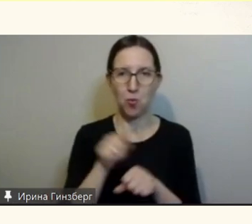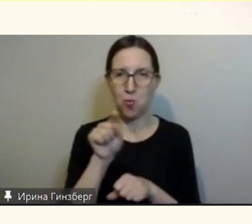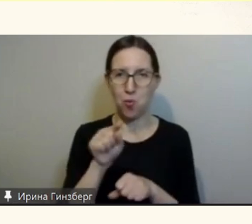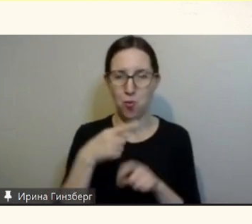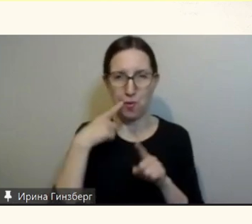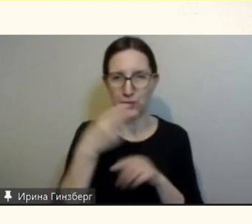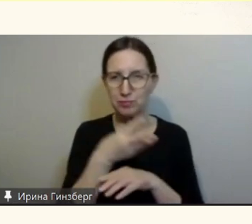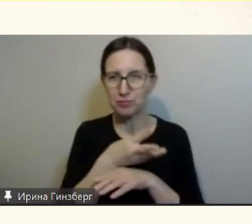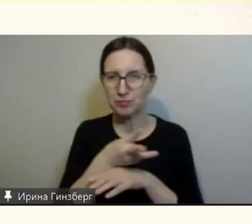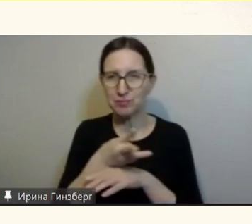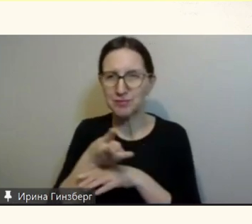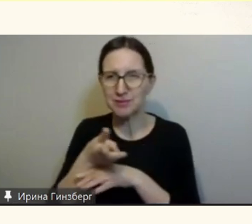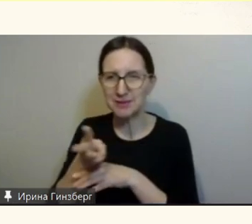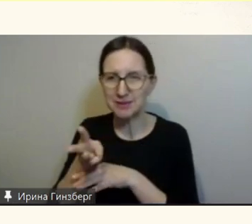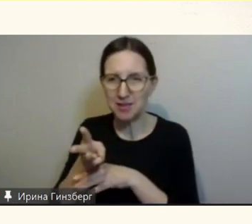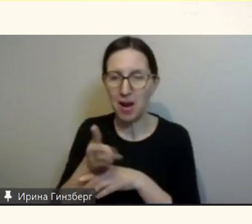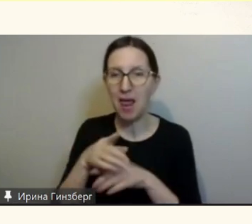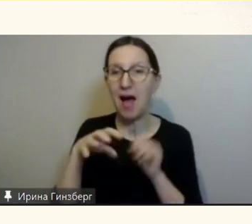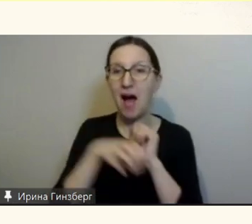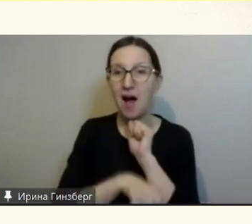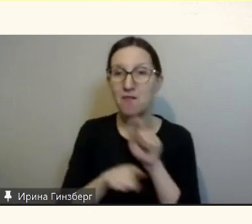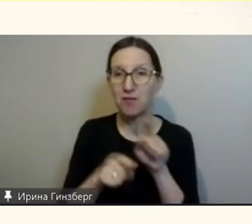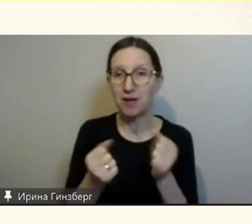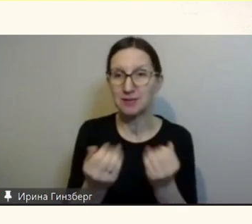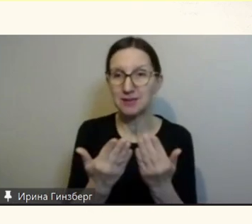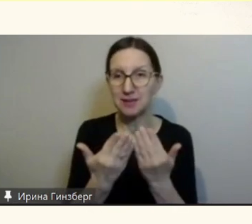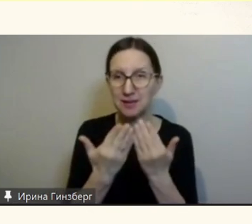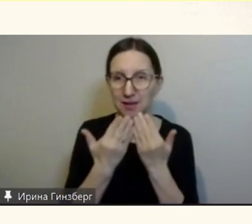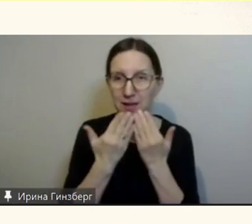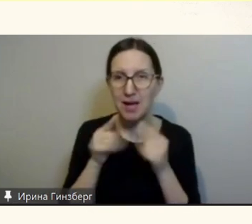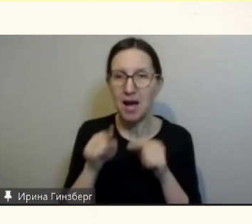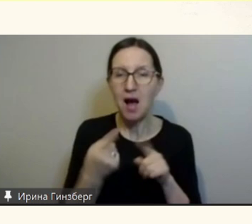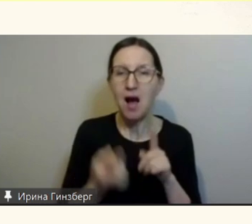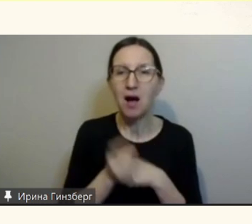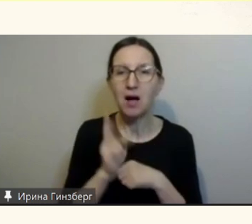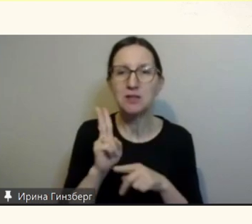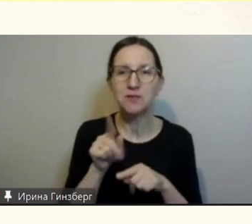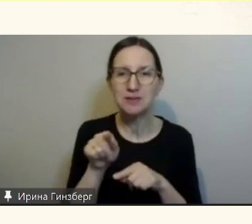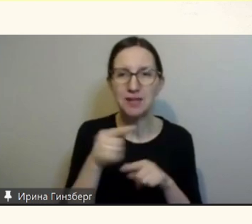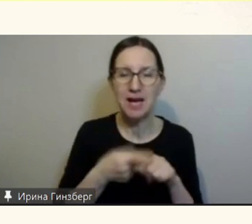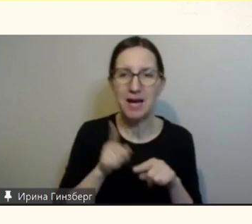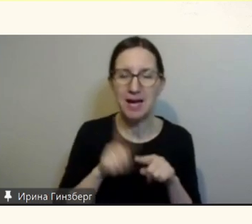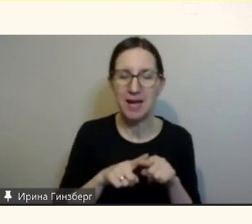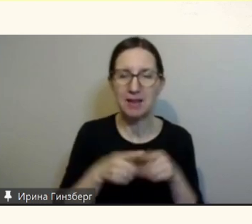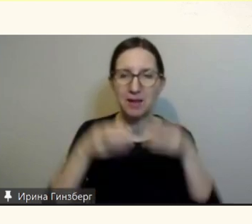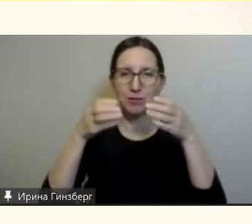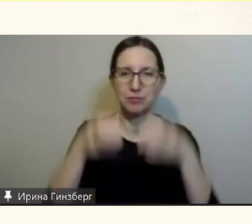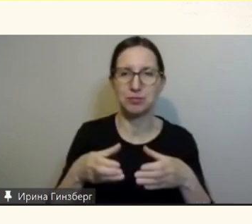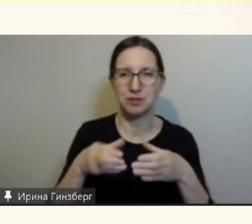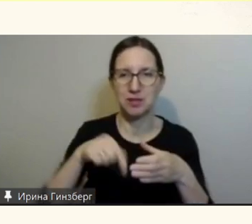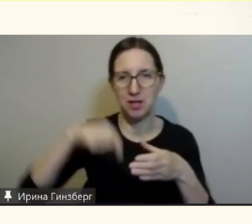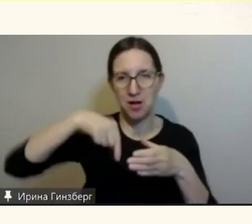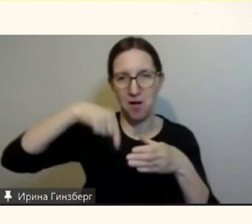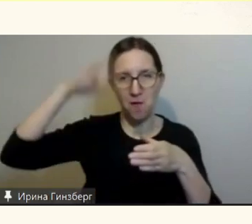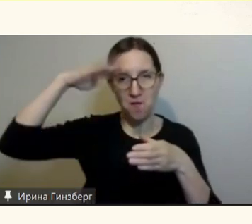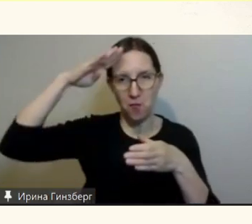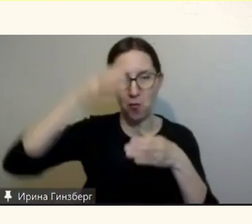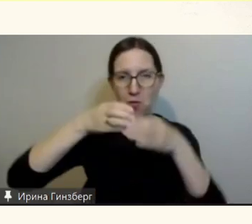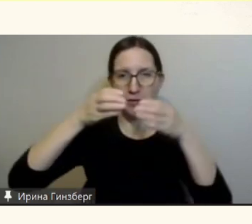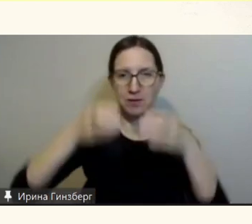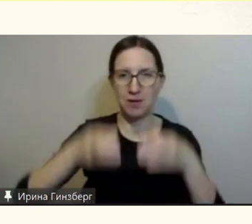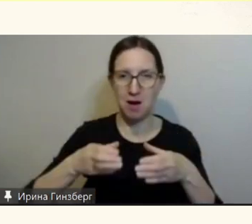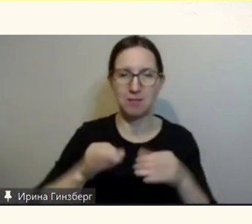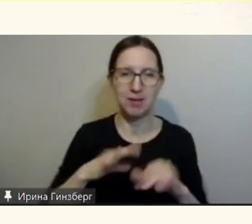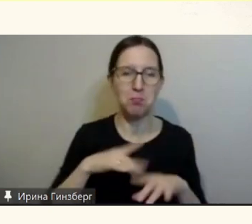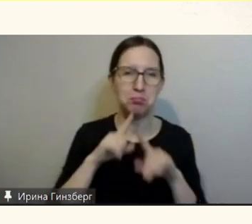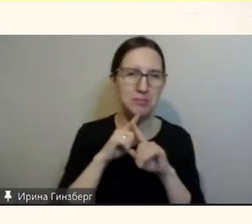water, and it was red. I think there was some kind of algae there or something like that. It was like the most bizarre thing out in the middle of this,